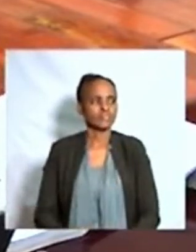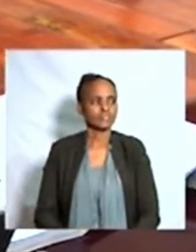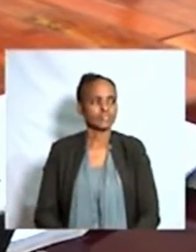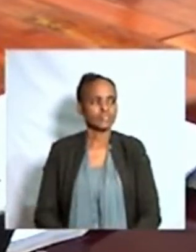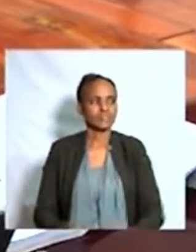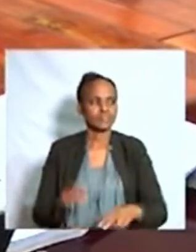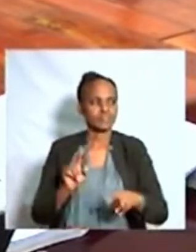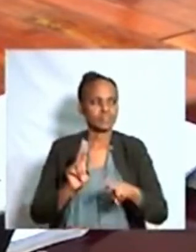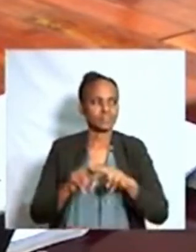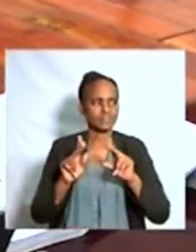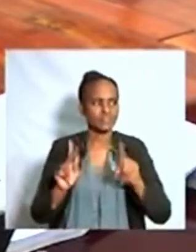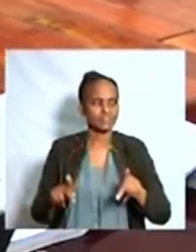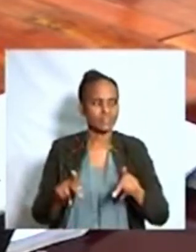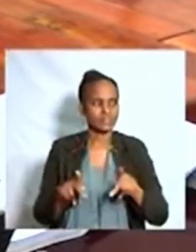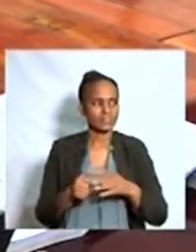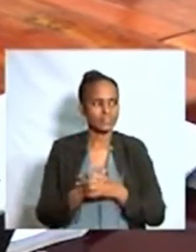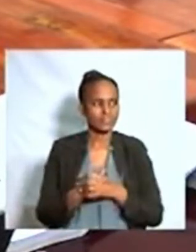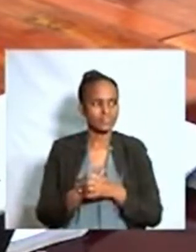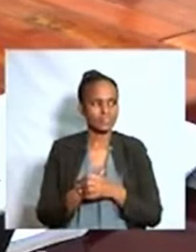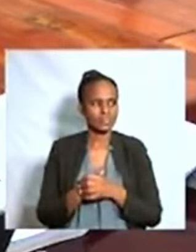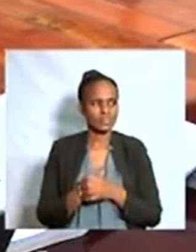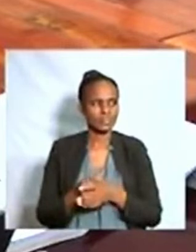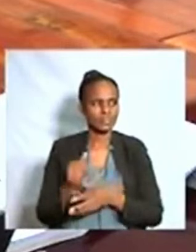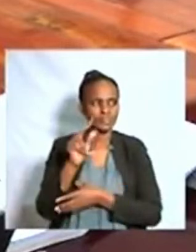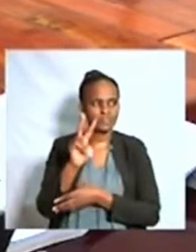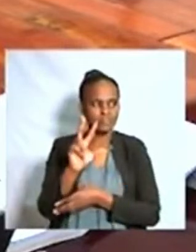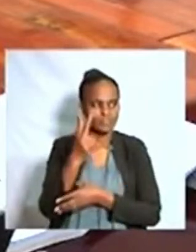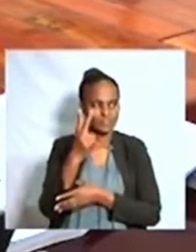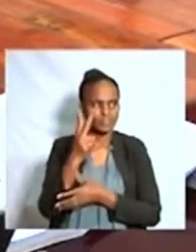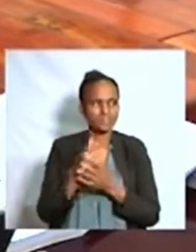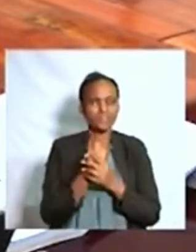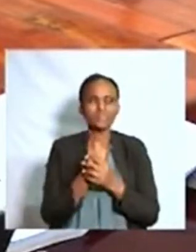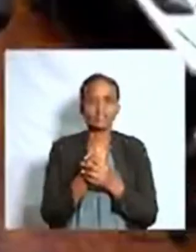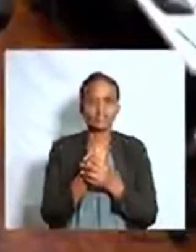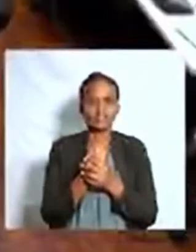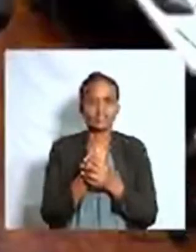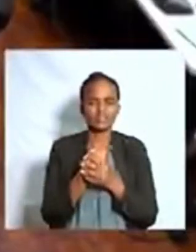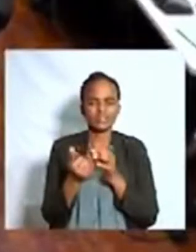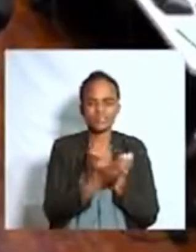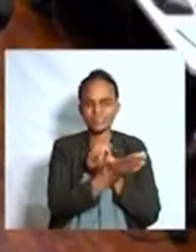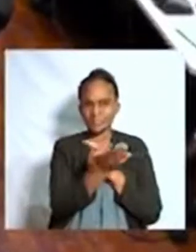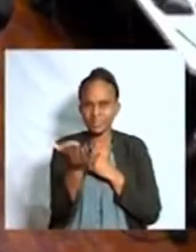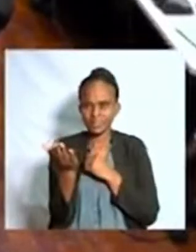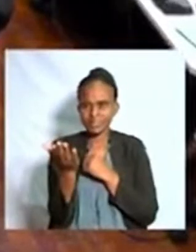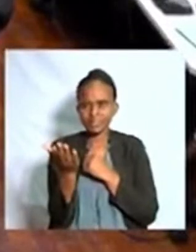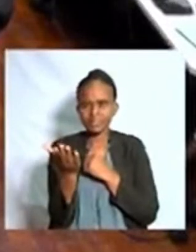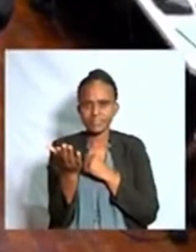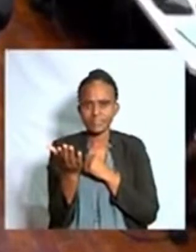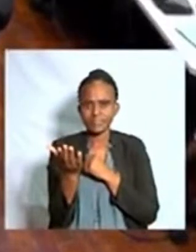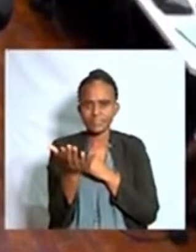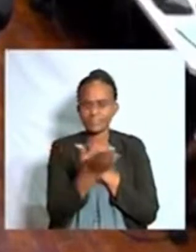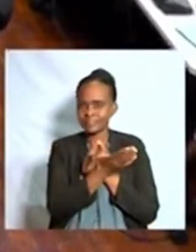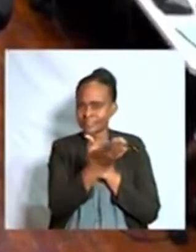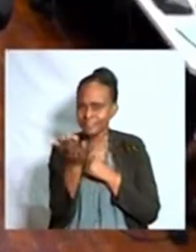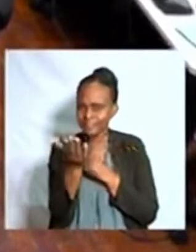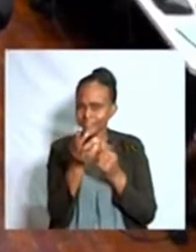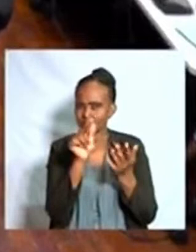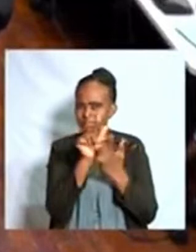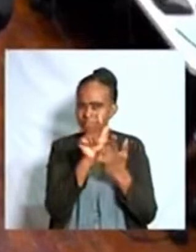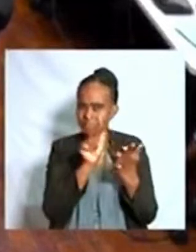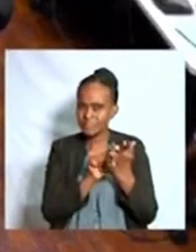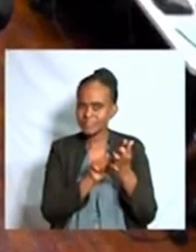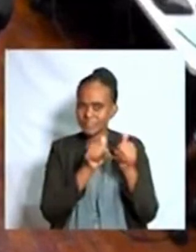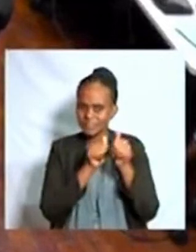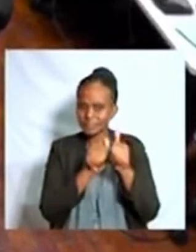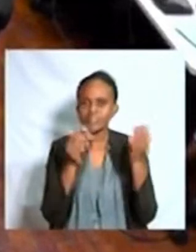Chair, I wish to... Chair. Thirdly, to those who would have broken the rules, what